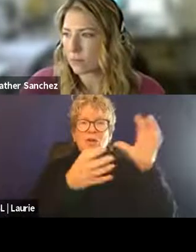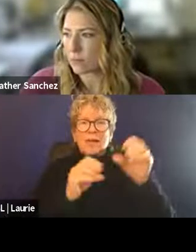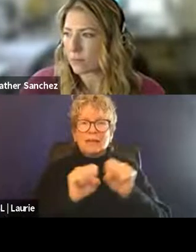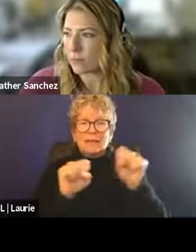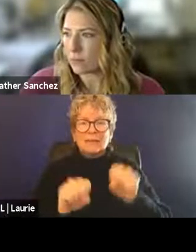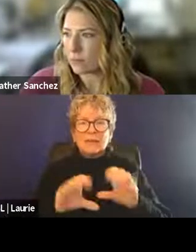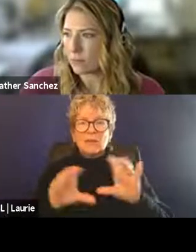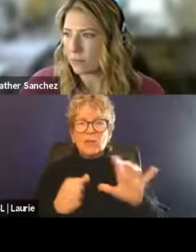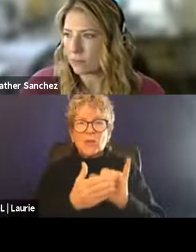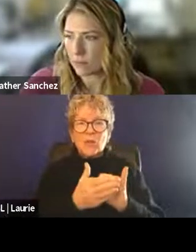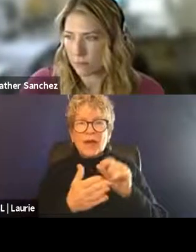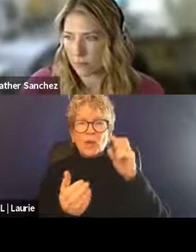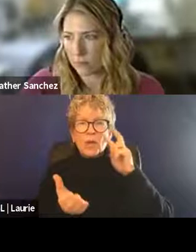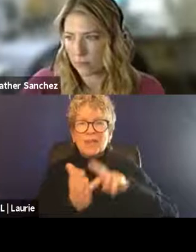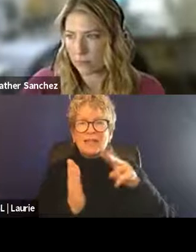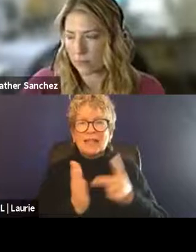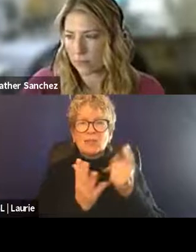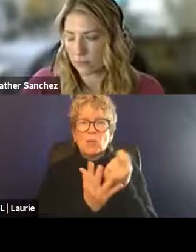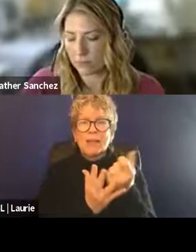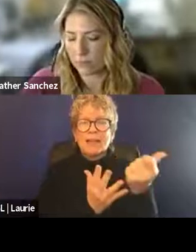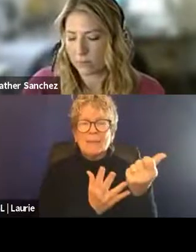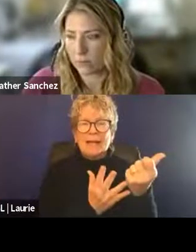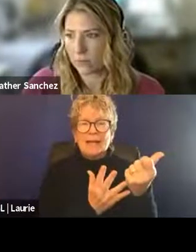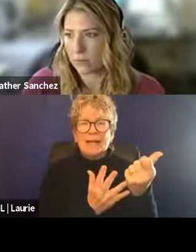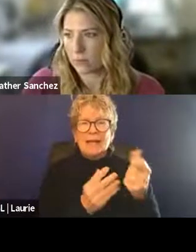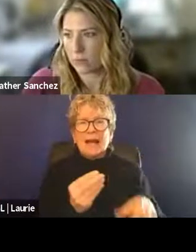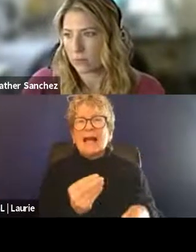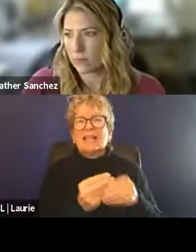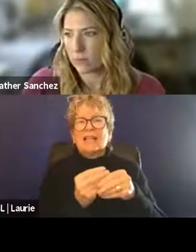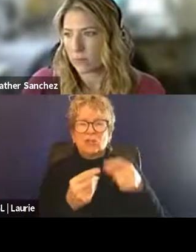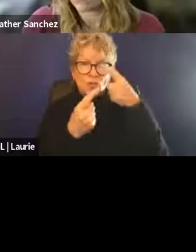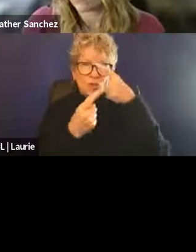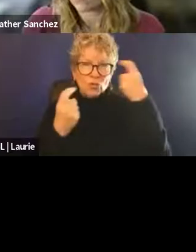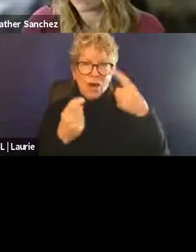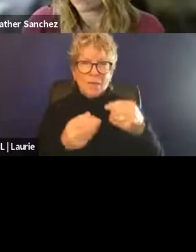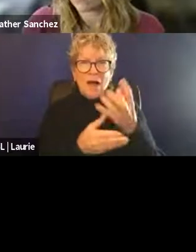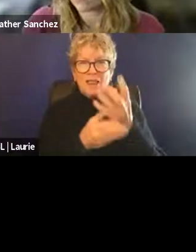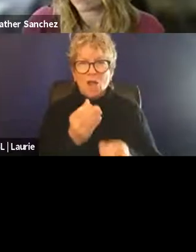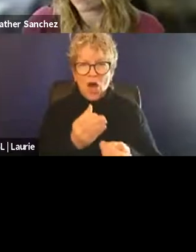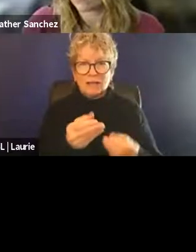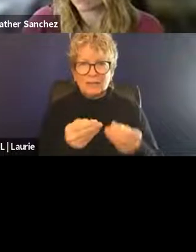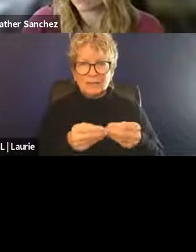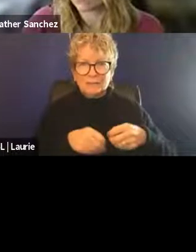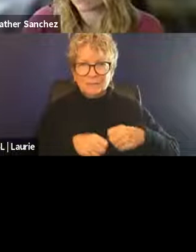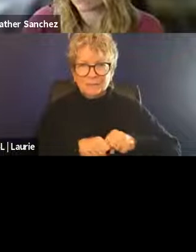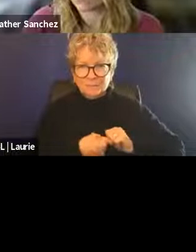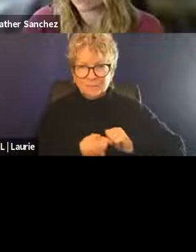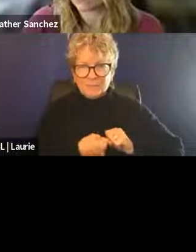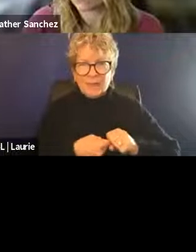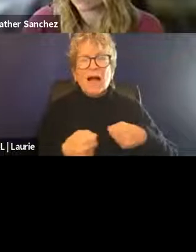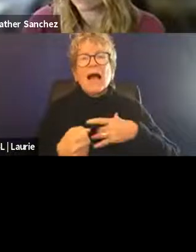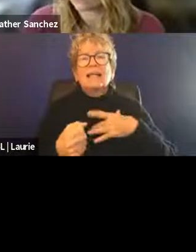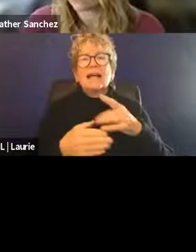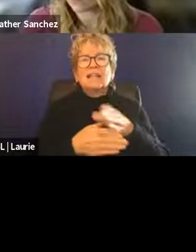of eliminating unnecessarily additional trauma or losses. I want to share with you something that I